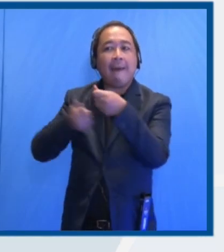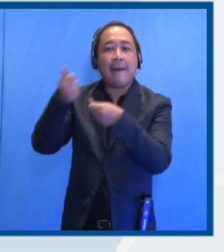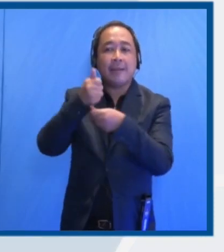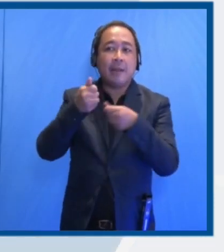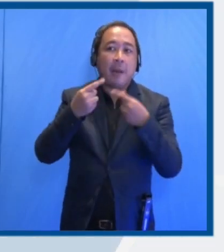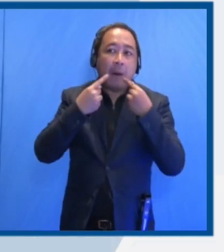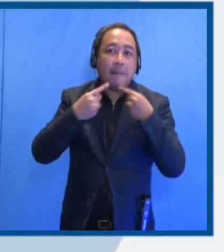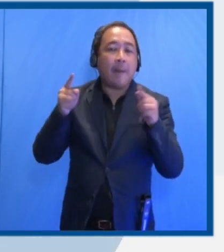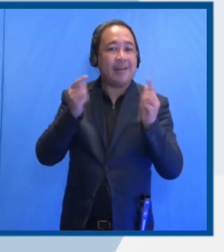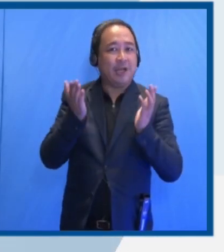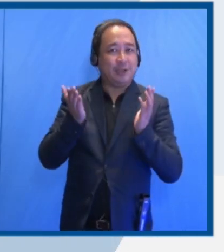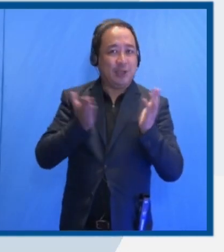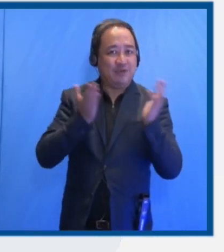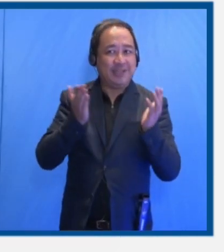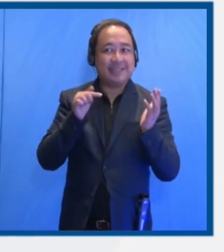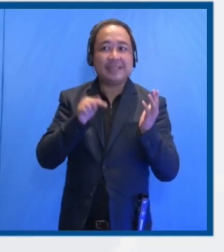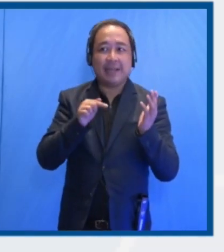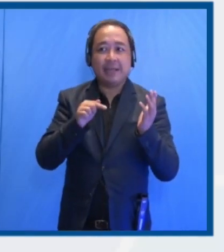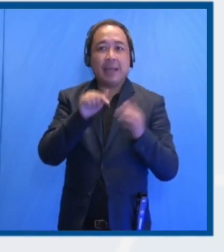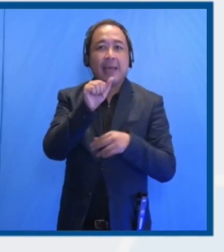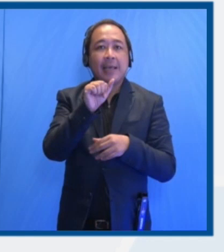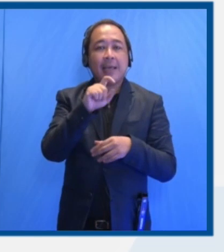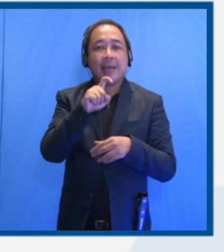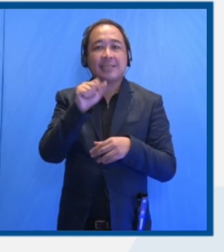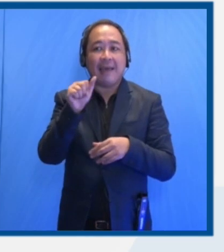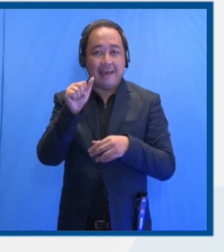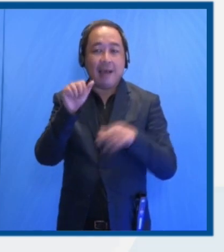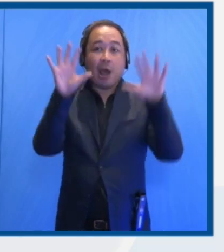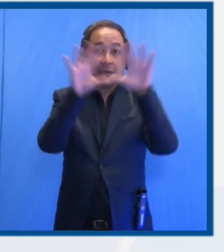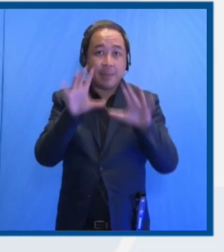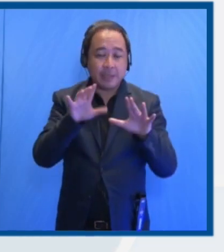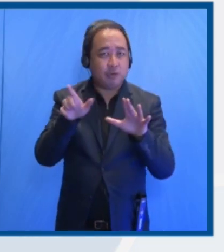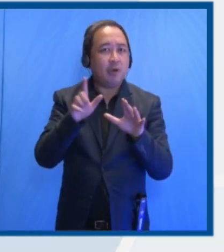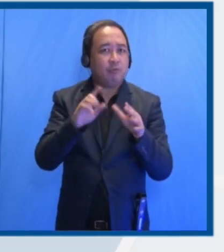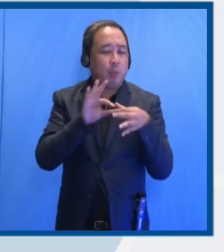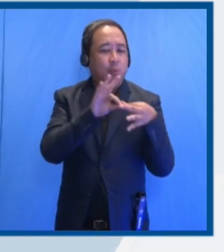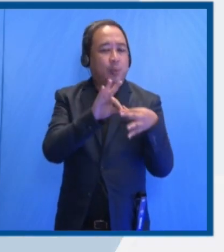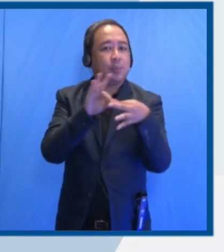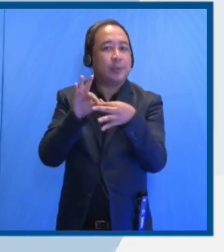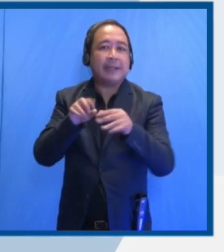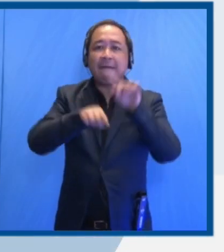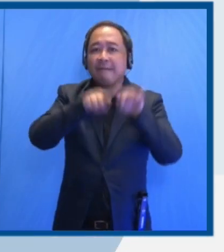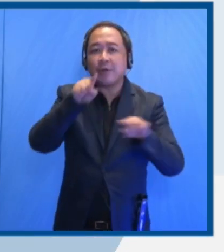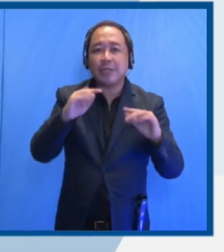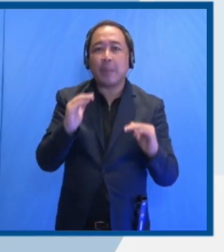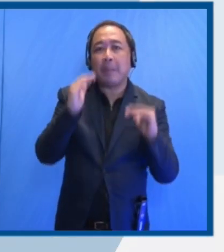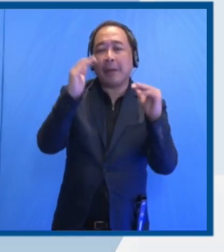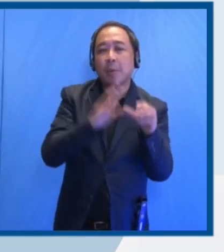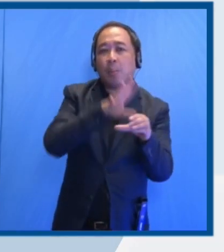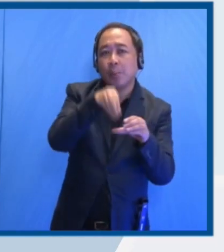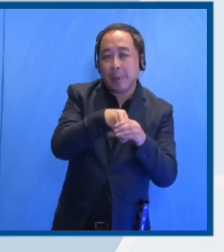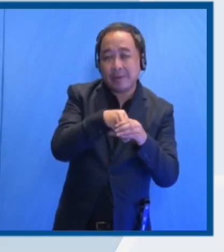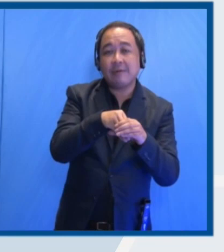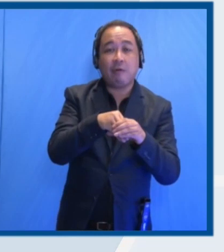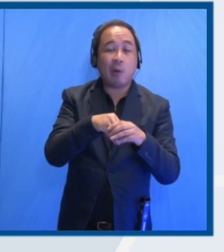at AXA Climate. She's worked a lot with the development banks, government and municipalities and non-governmental